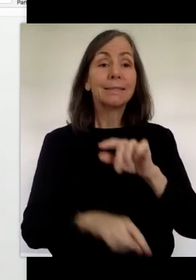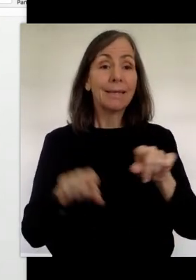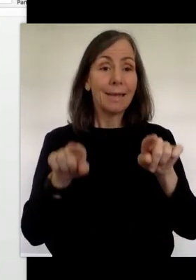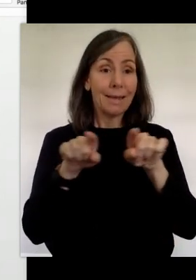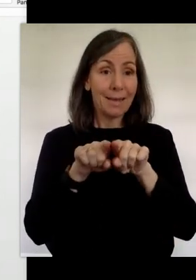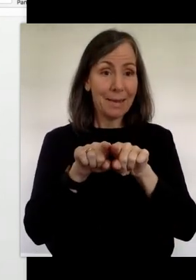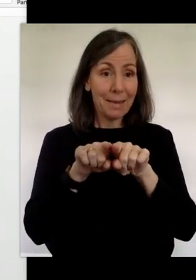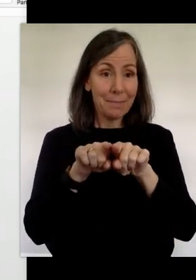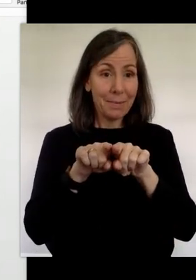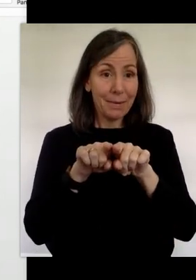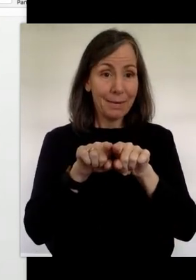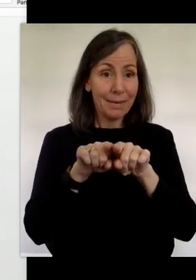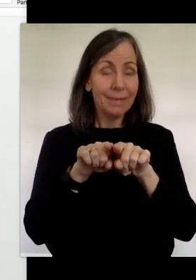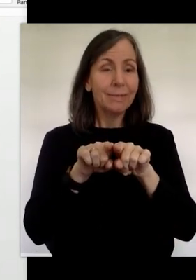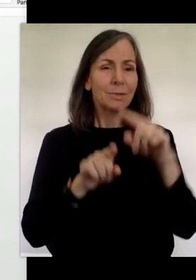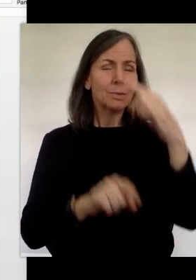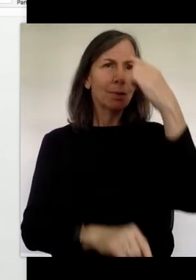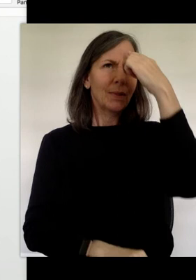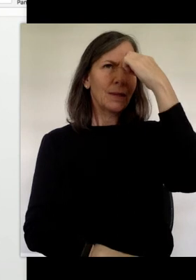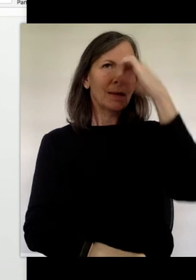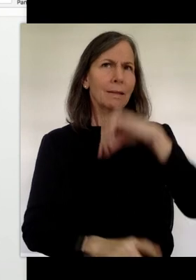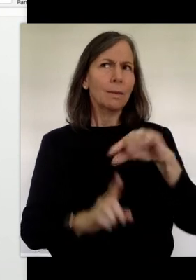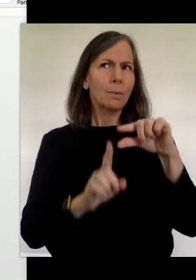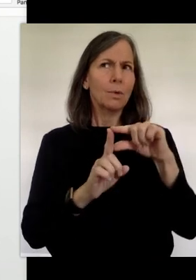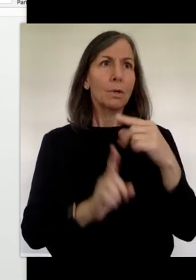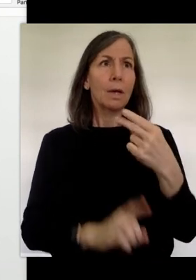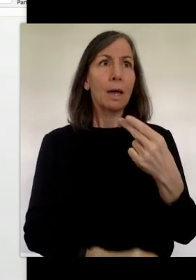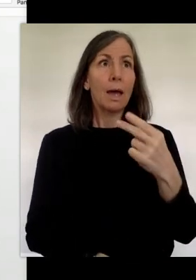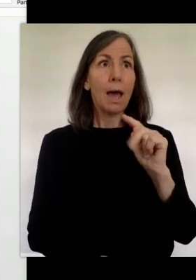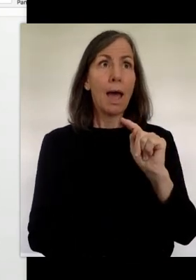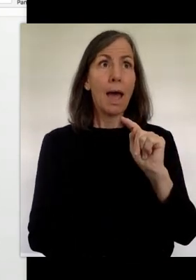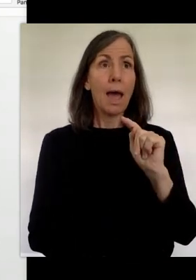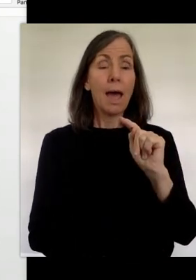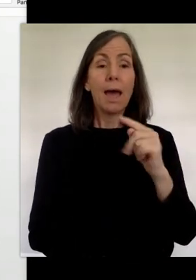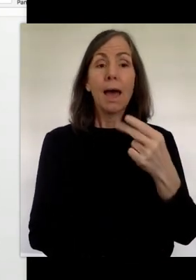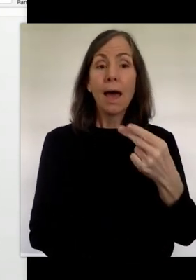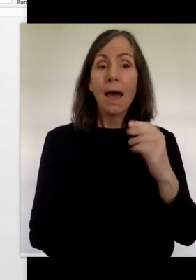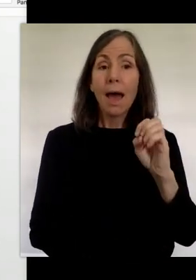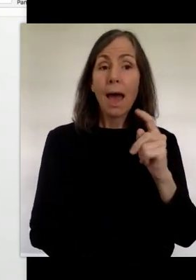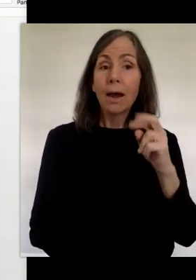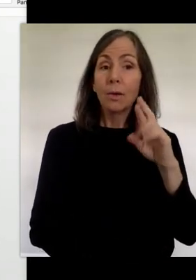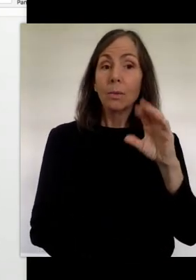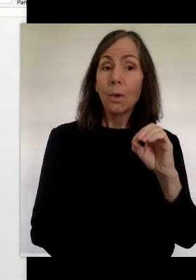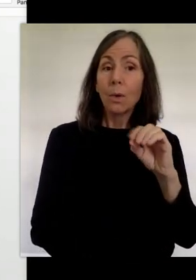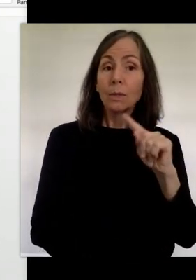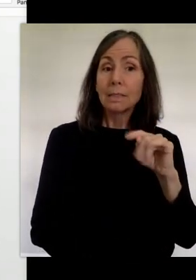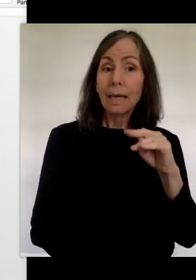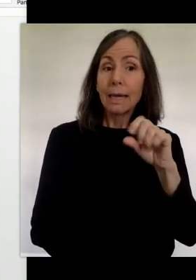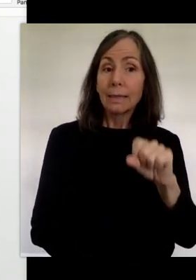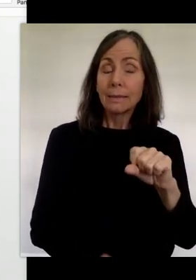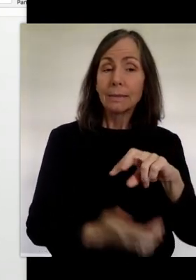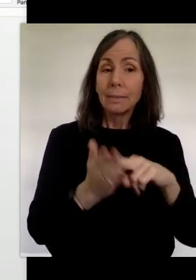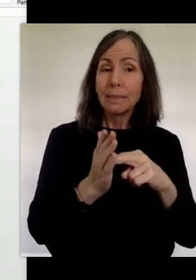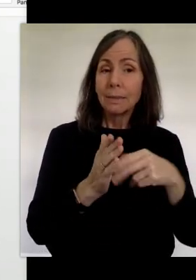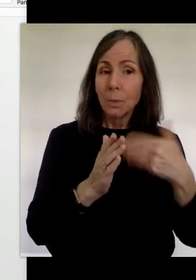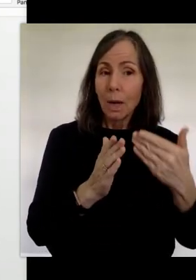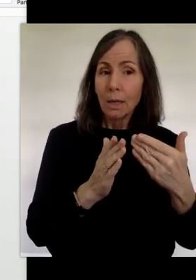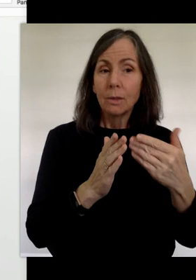what heterozygous means. I just said it a couple minutes ago or a minute